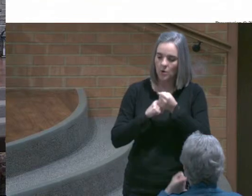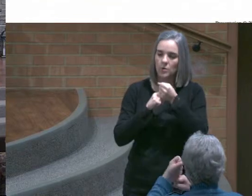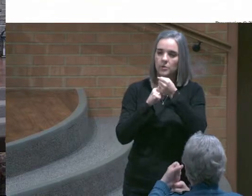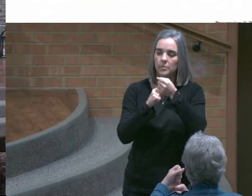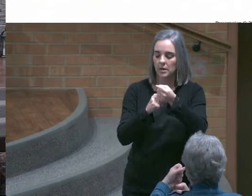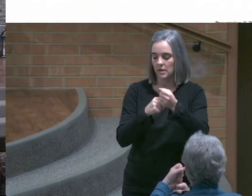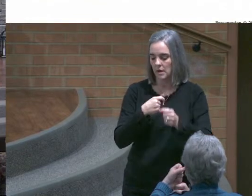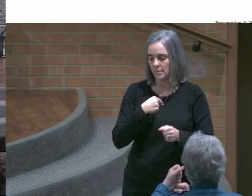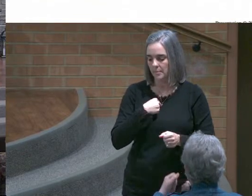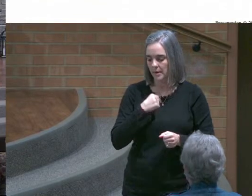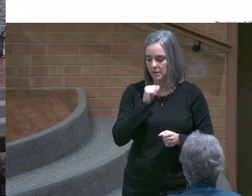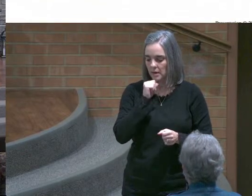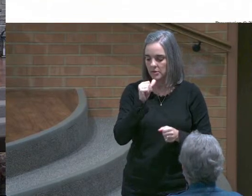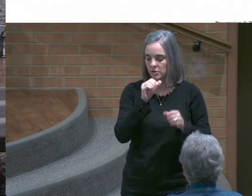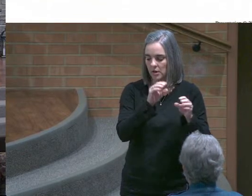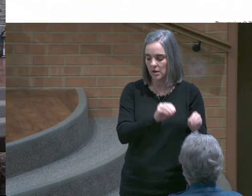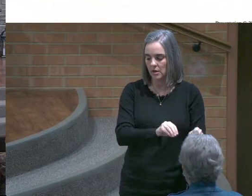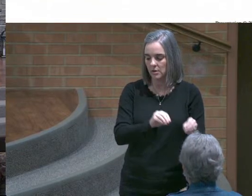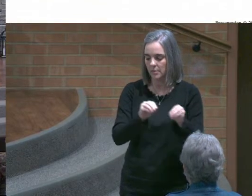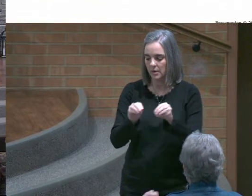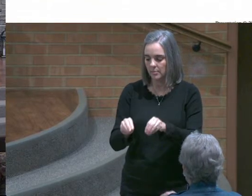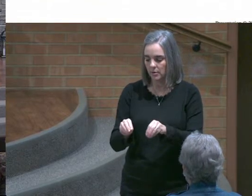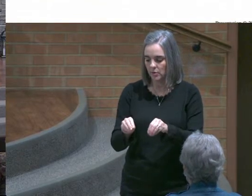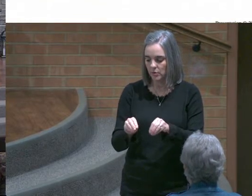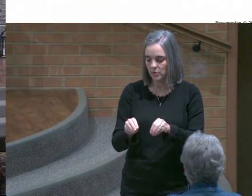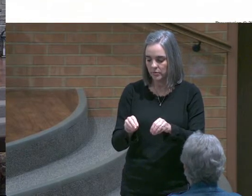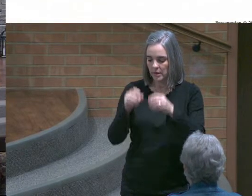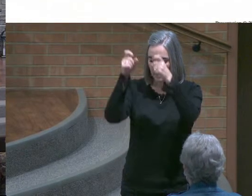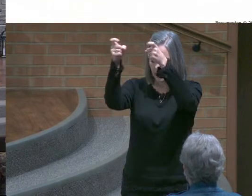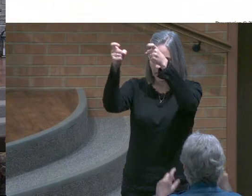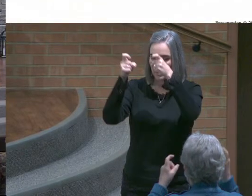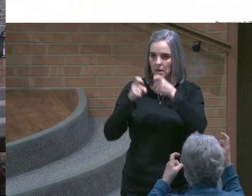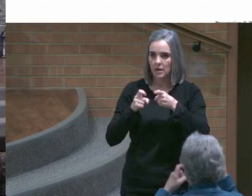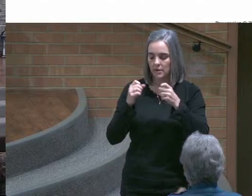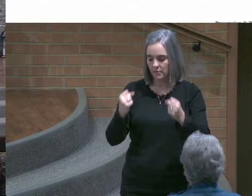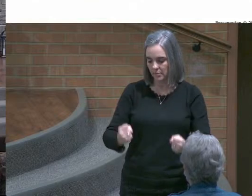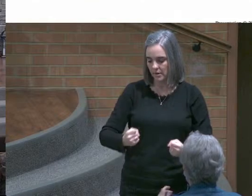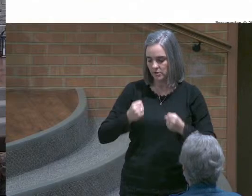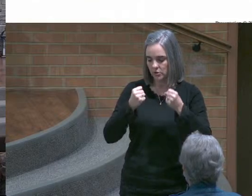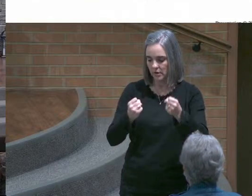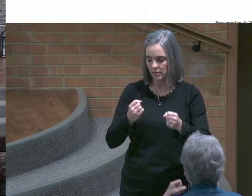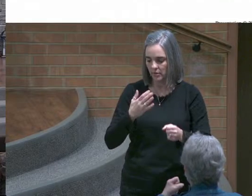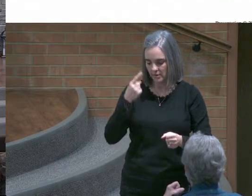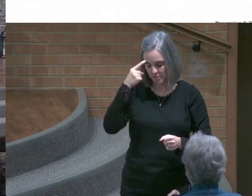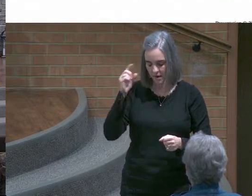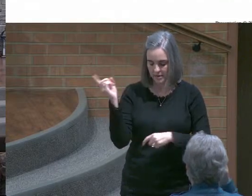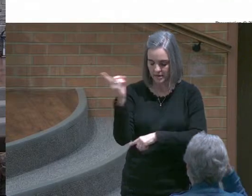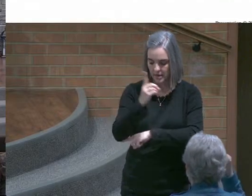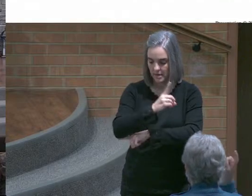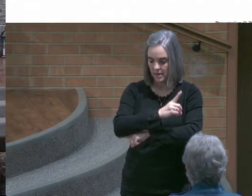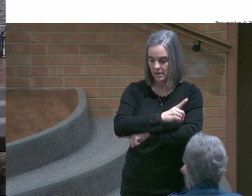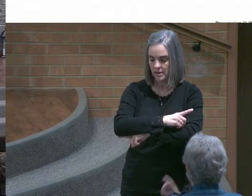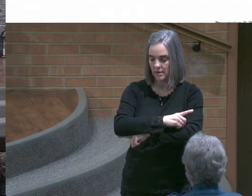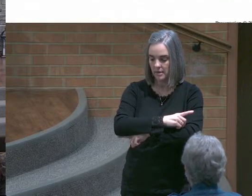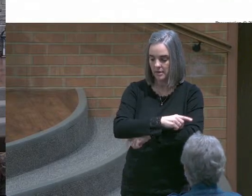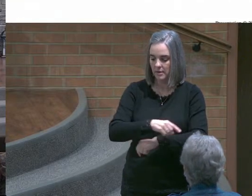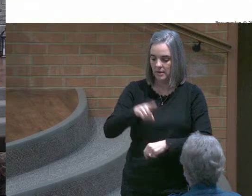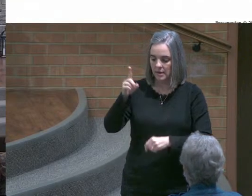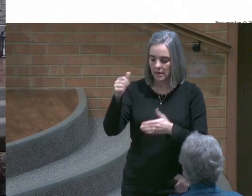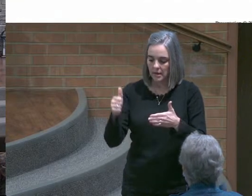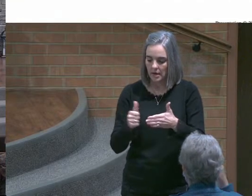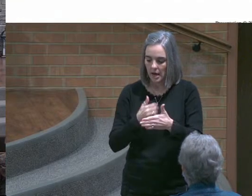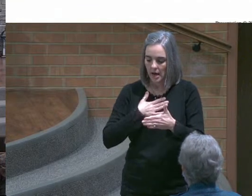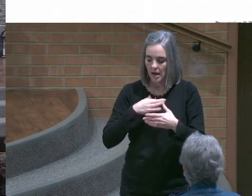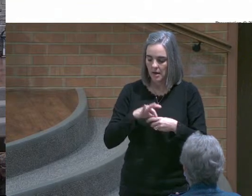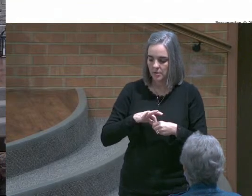He holds me up and I shall be moved. He gives me strength as my